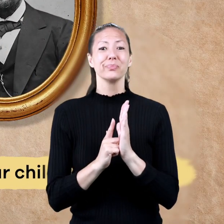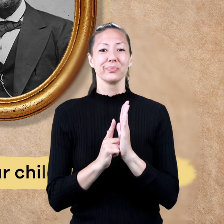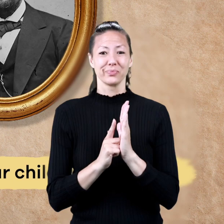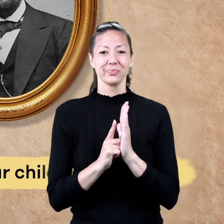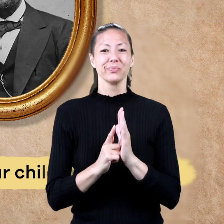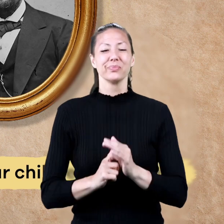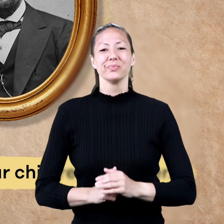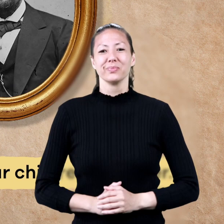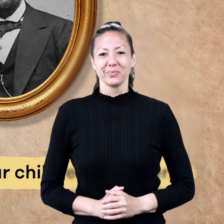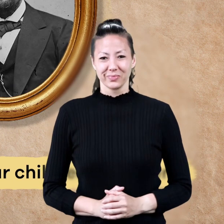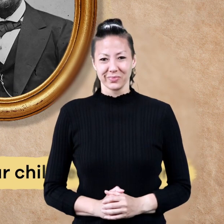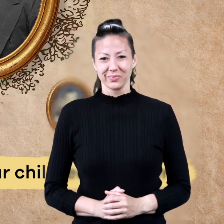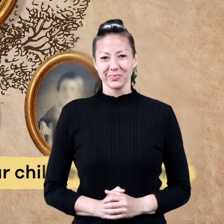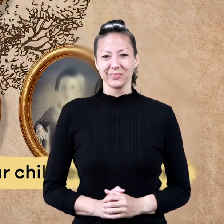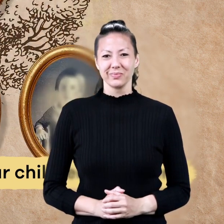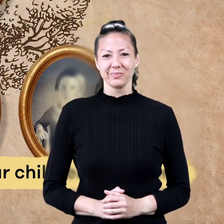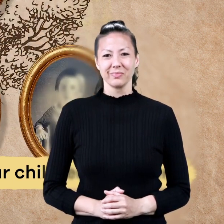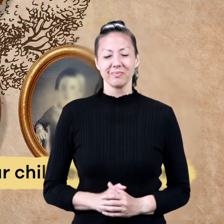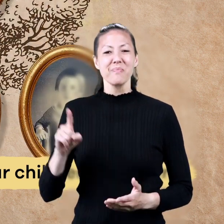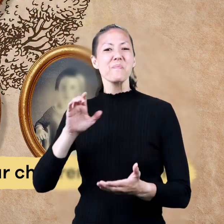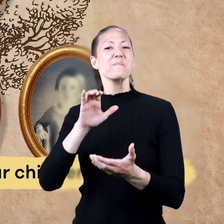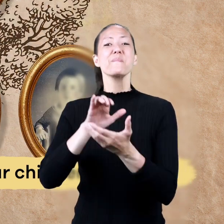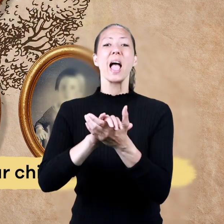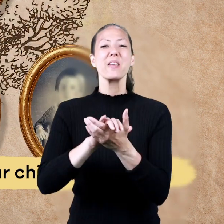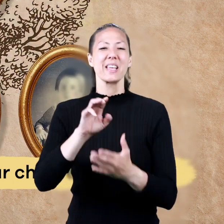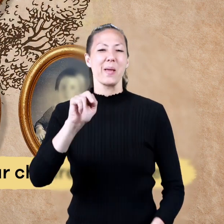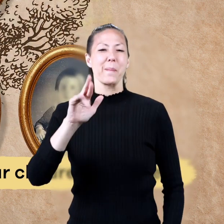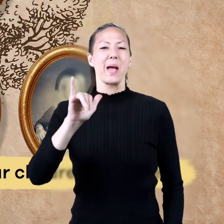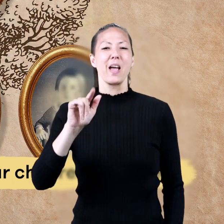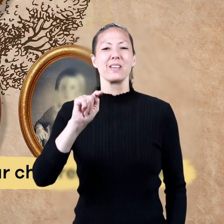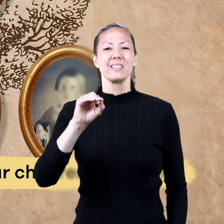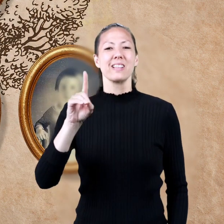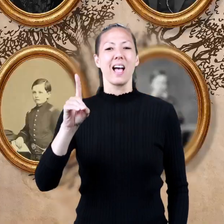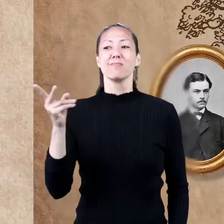He married Mary Todd, and they had 4 children together.